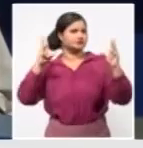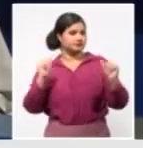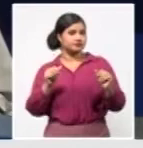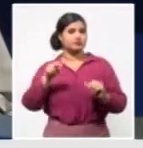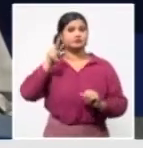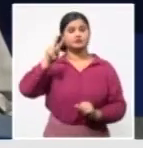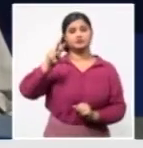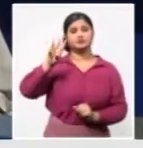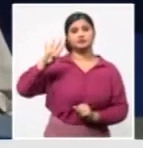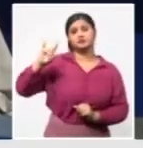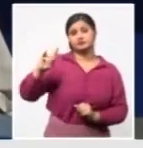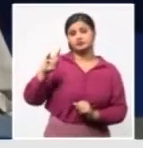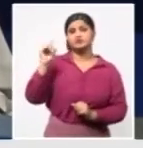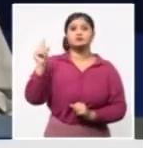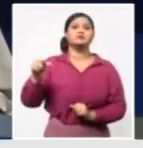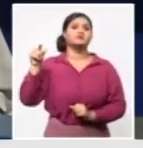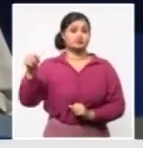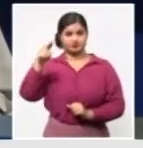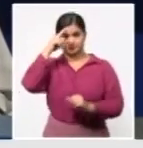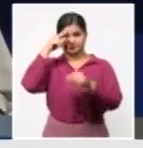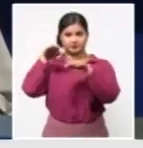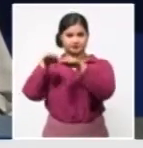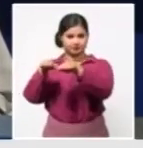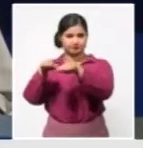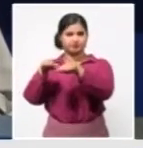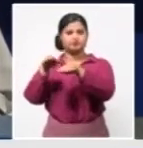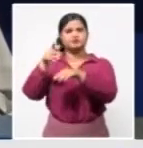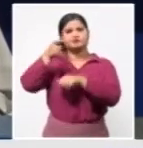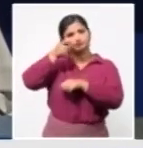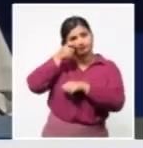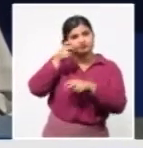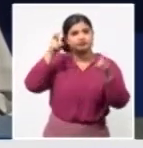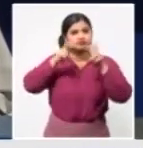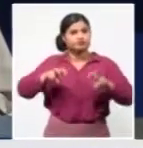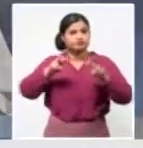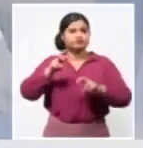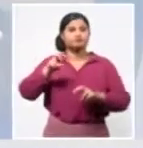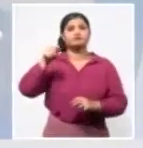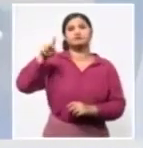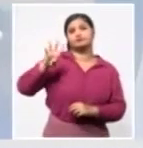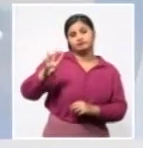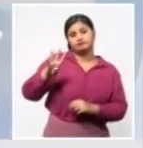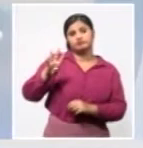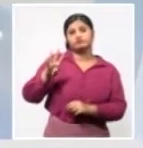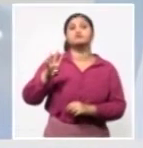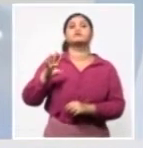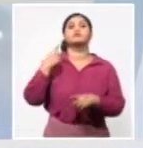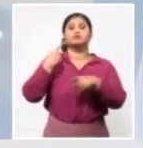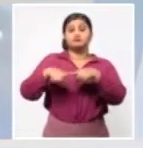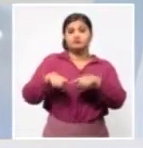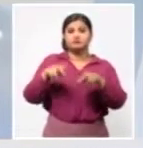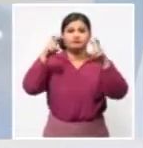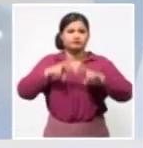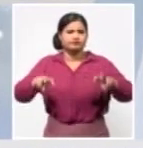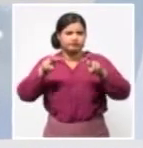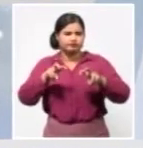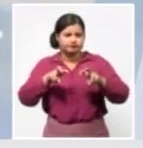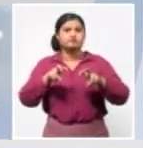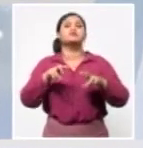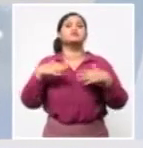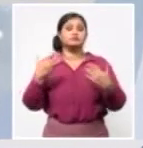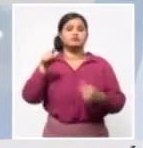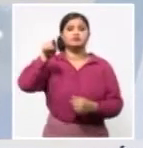249 patients continue to be hospitalized, 14 under observation. There are 164